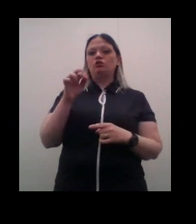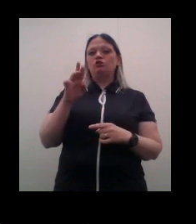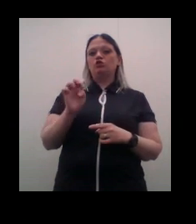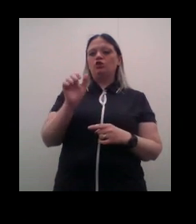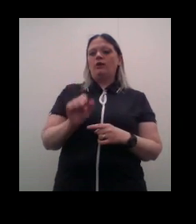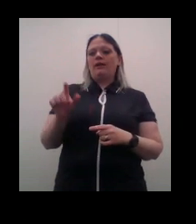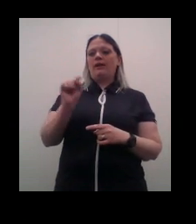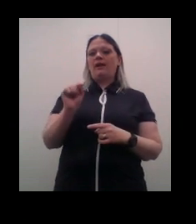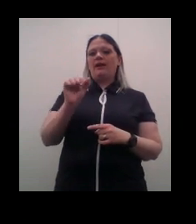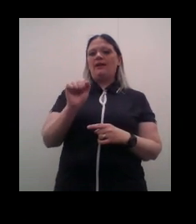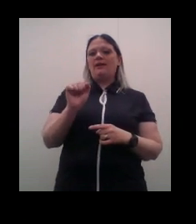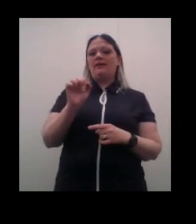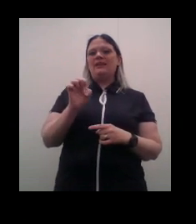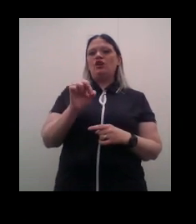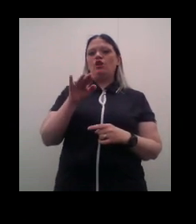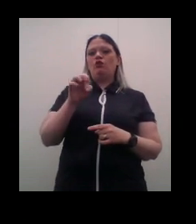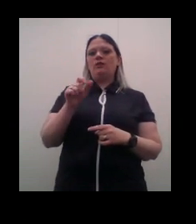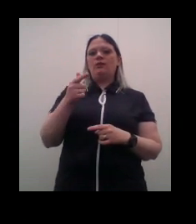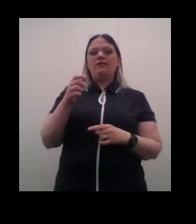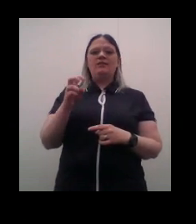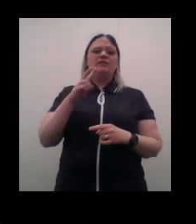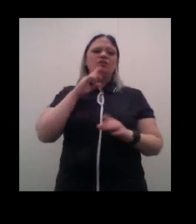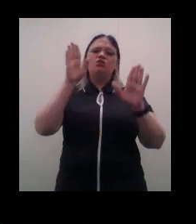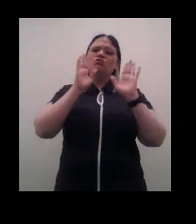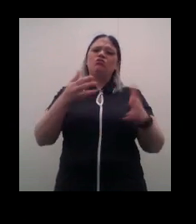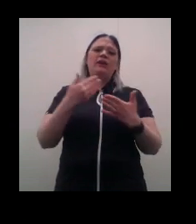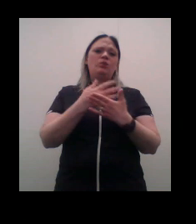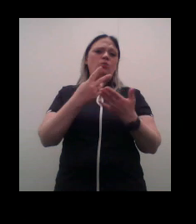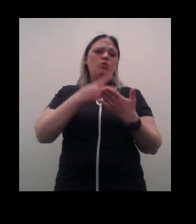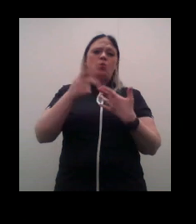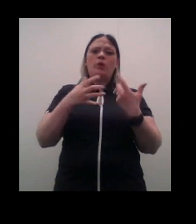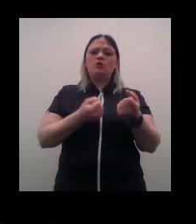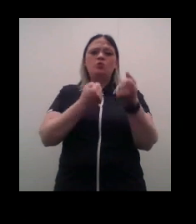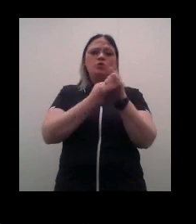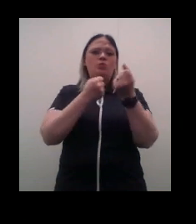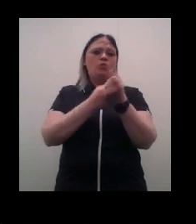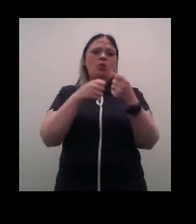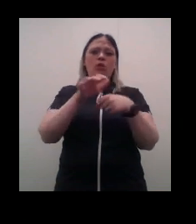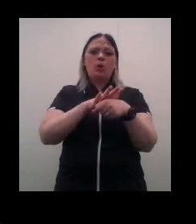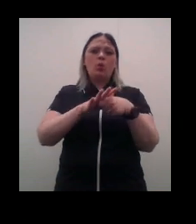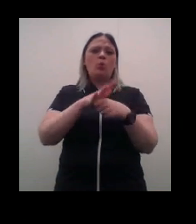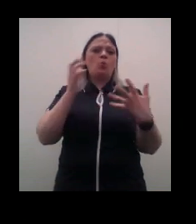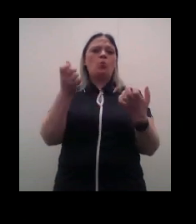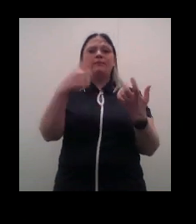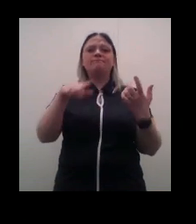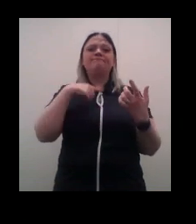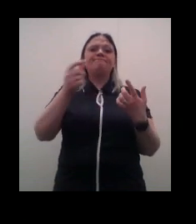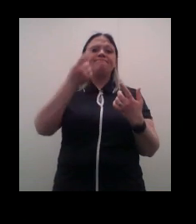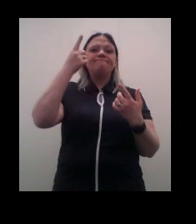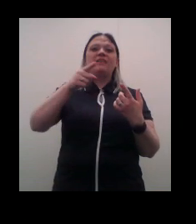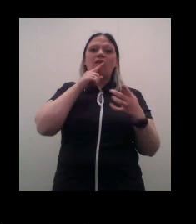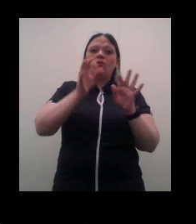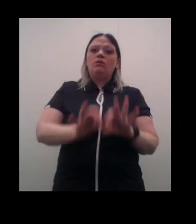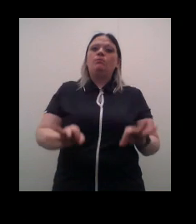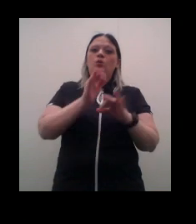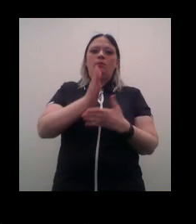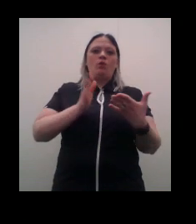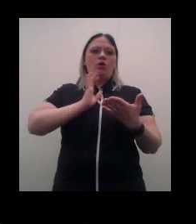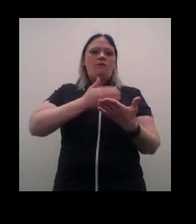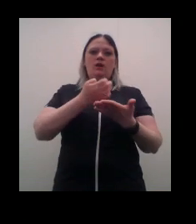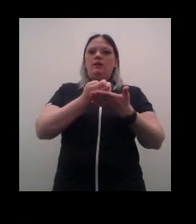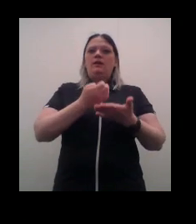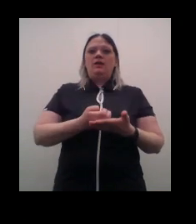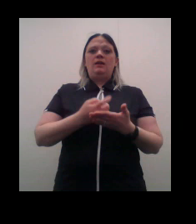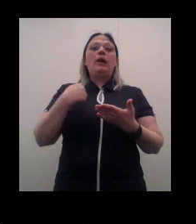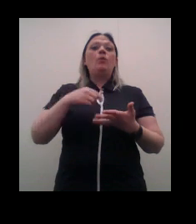agriculture@erie.gov. It's a great new program that we have. We want to support our family farmers locally. We want them to understand that they are an important part of our economy.